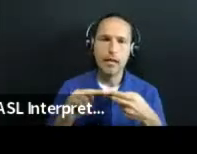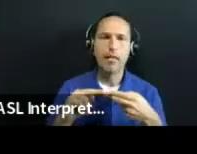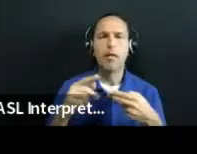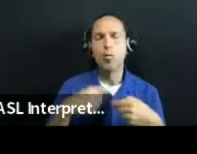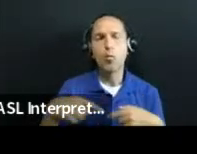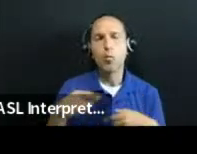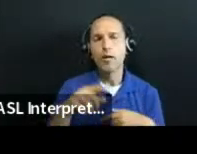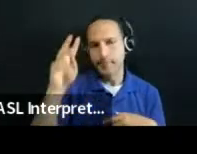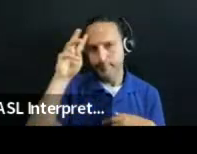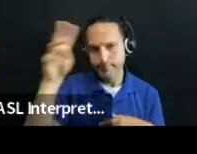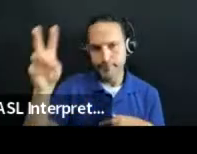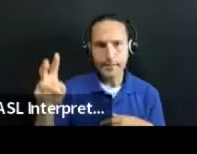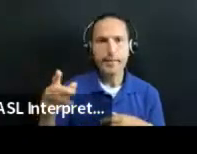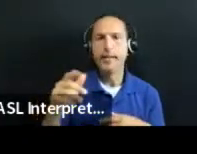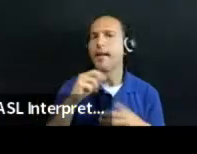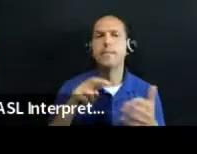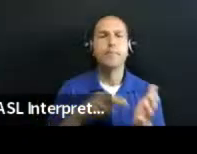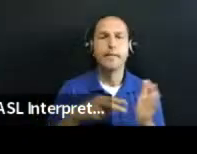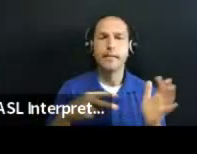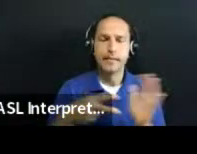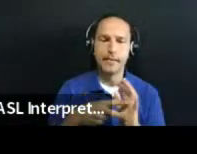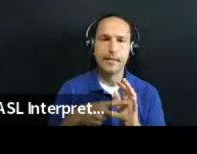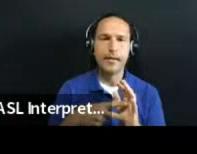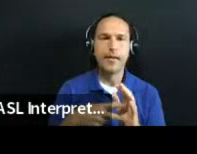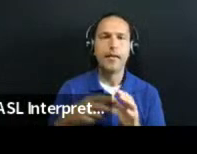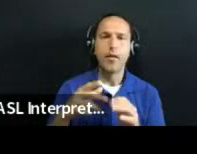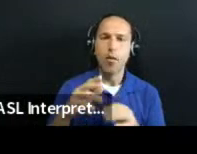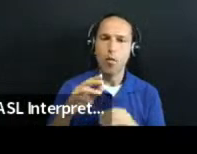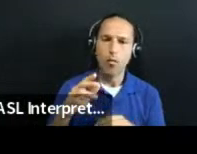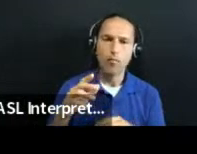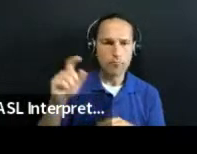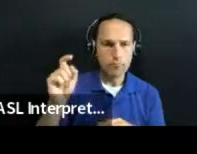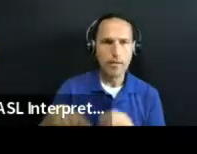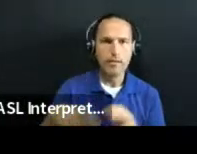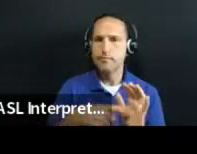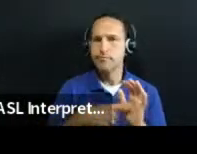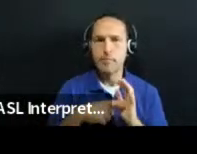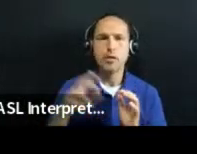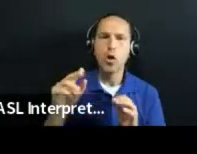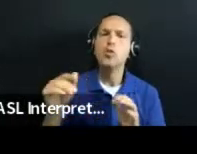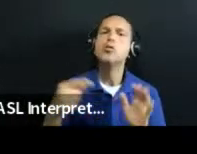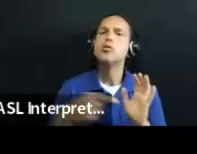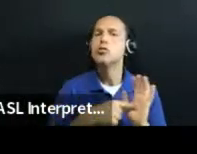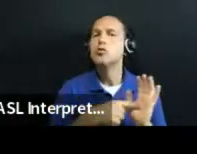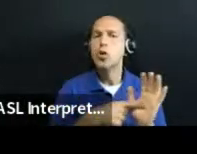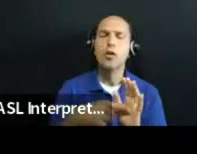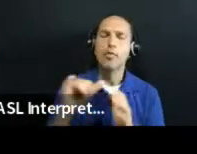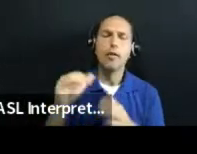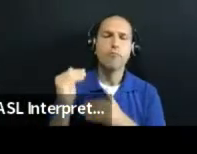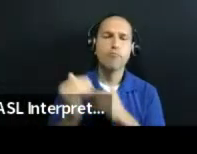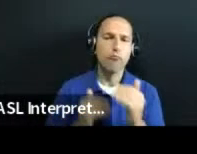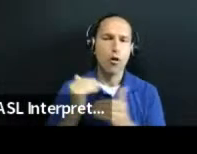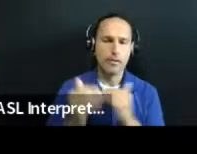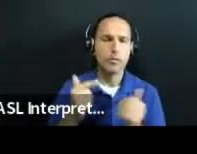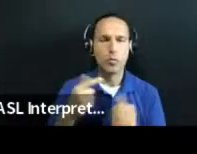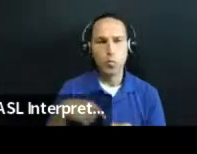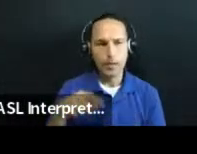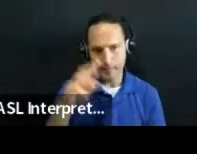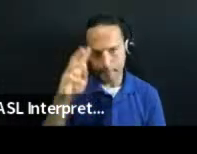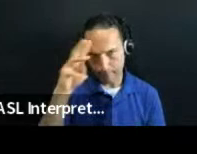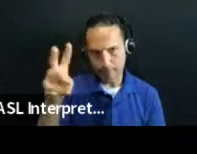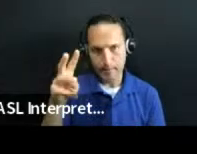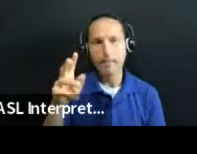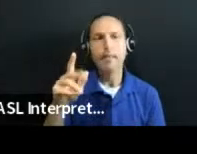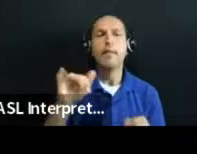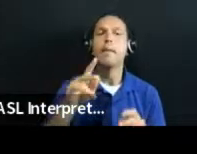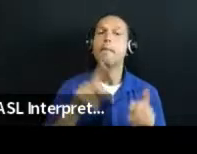come up with. These are not necessarily the end all be all, just kind of trying to show you the process that we have come up with, the